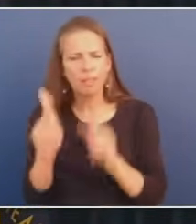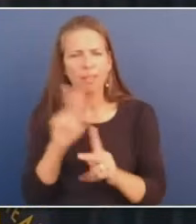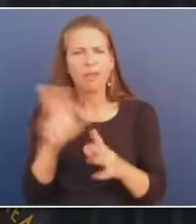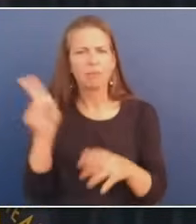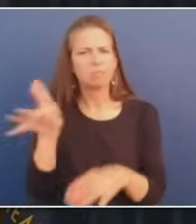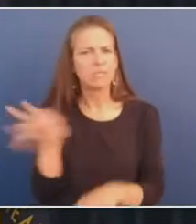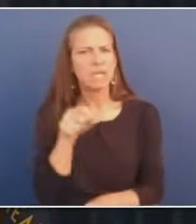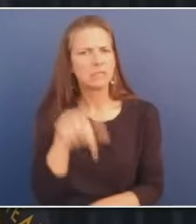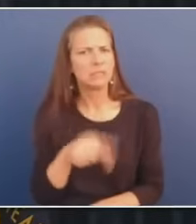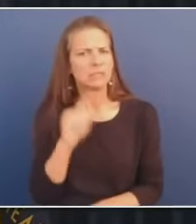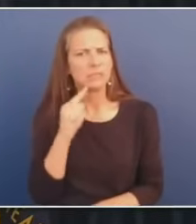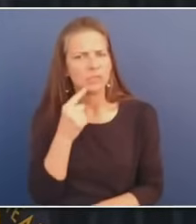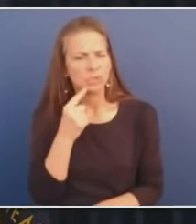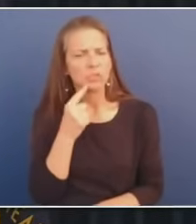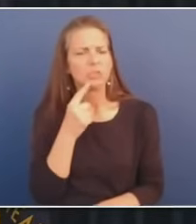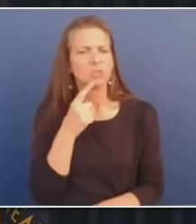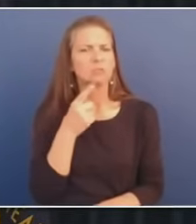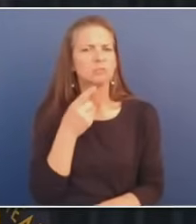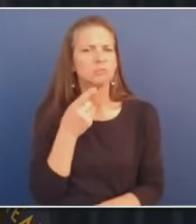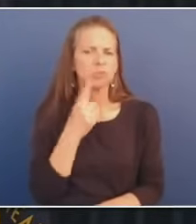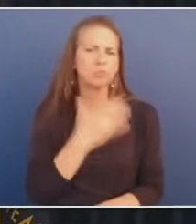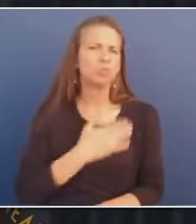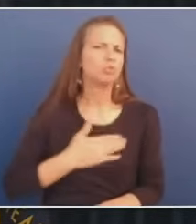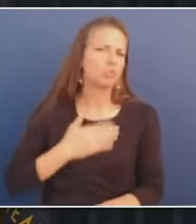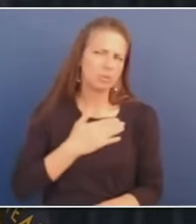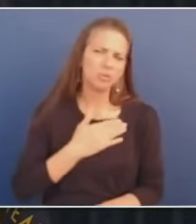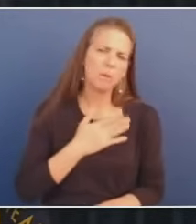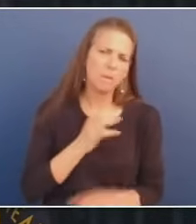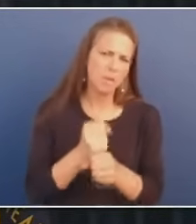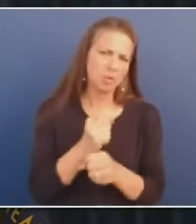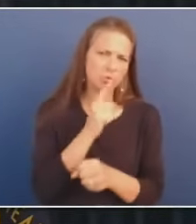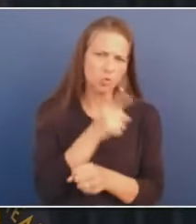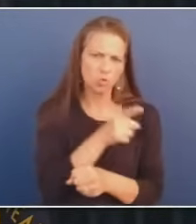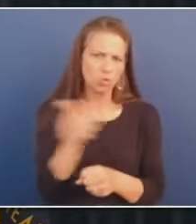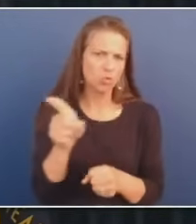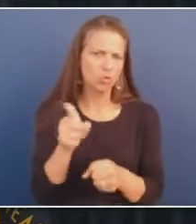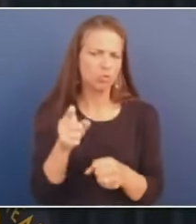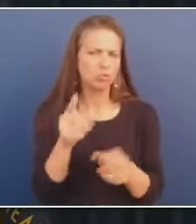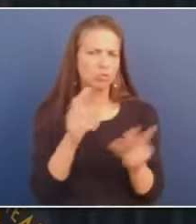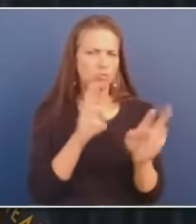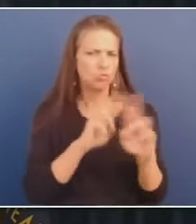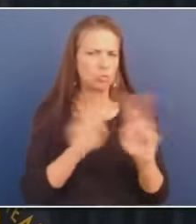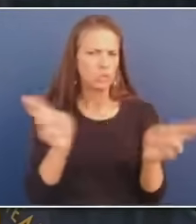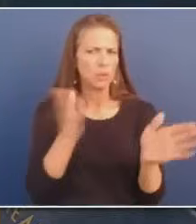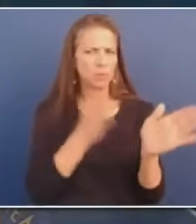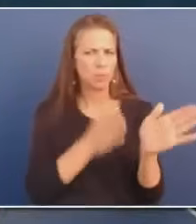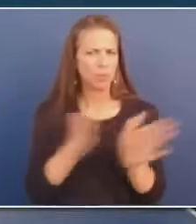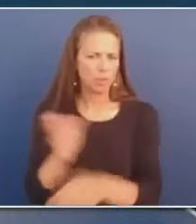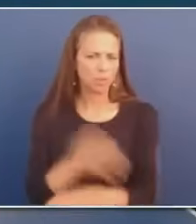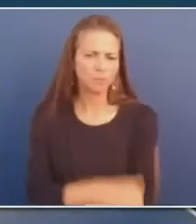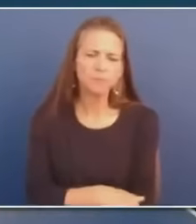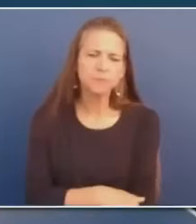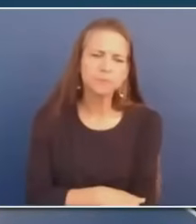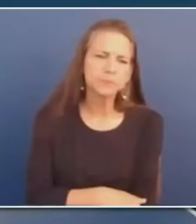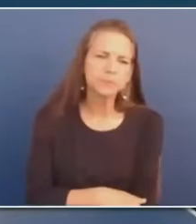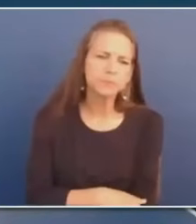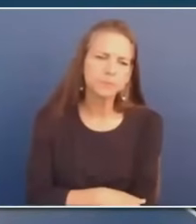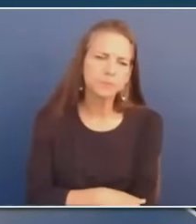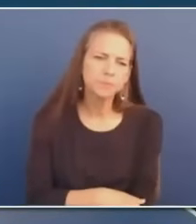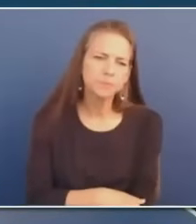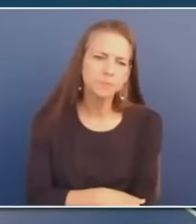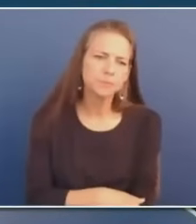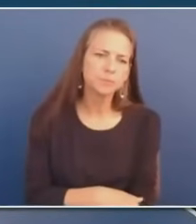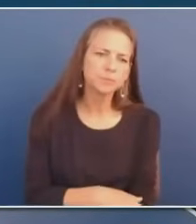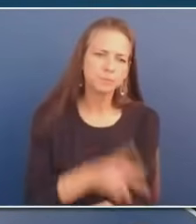and will take it. So make sure you're prepared. Let's go to slide 3. Okay, so this is again